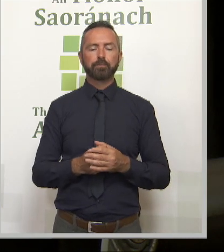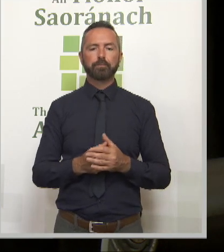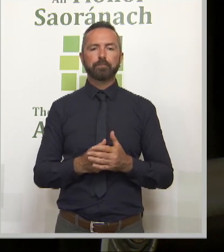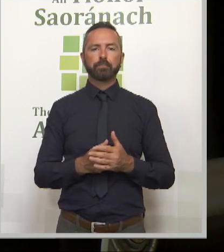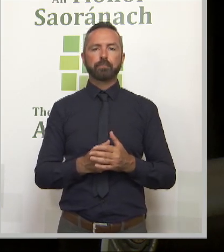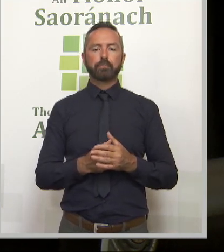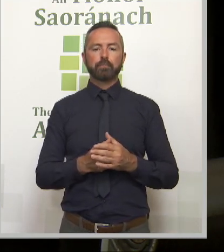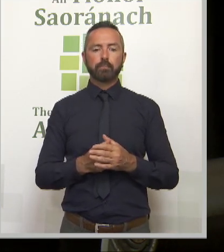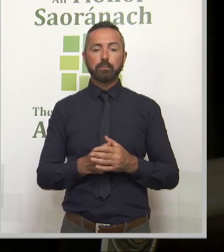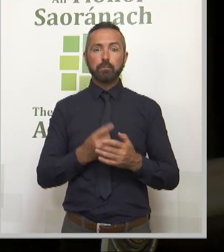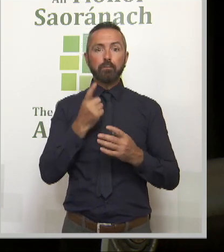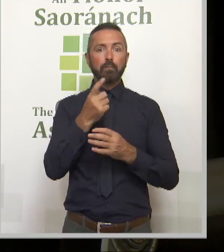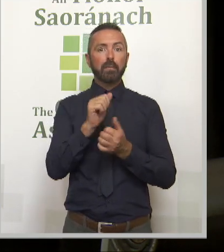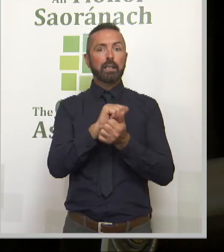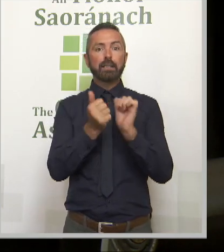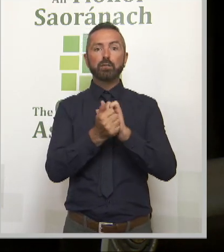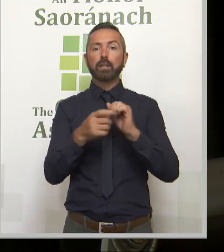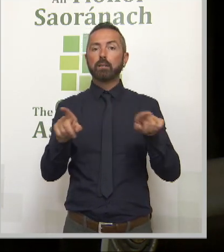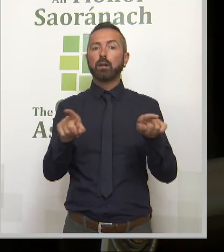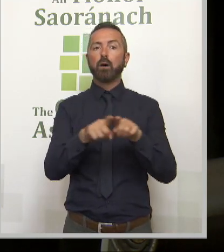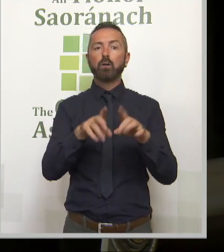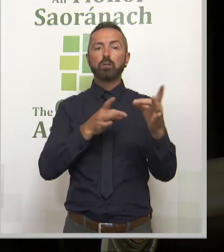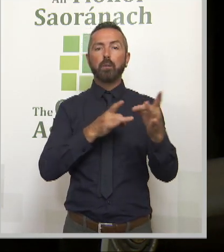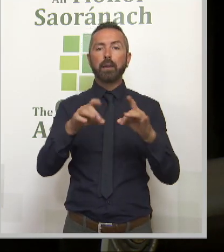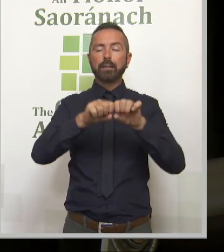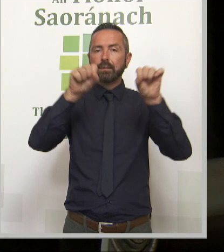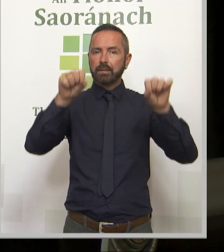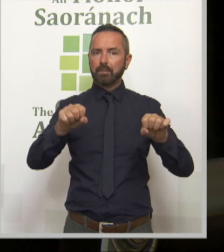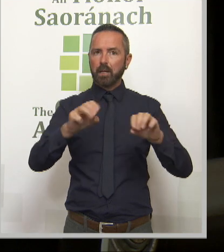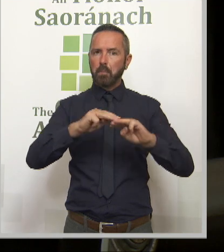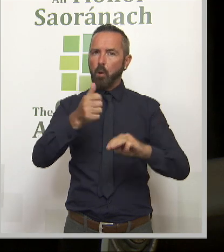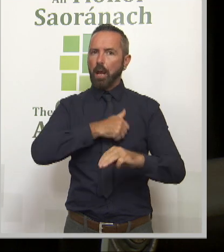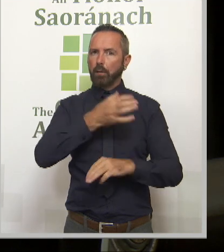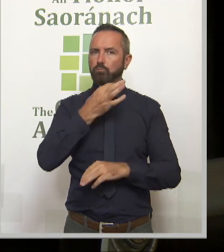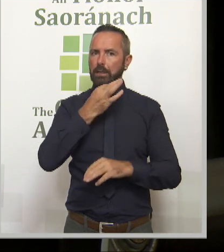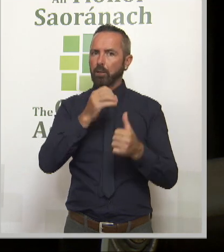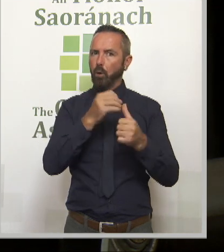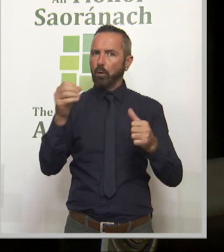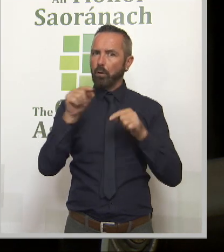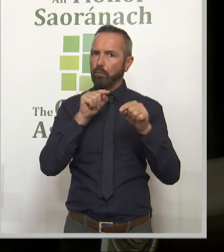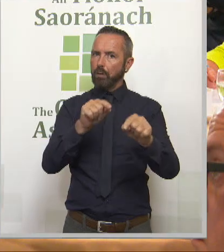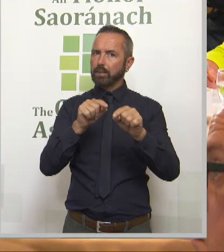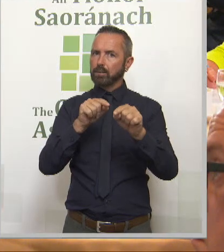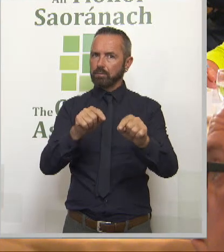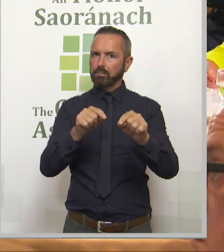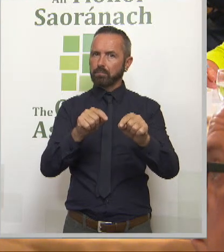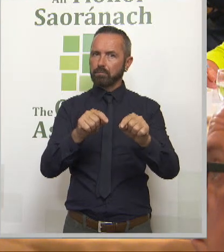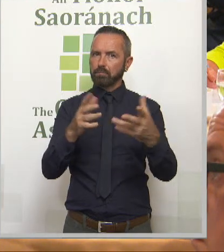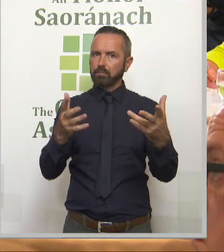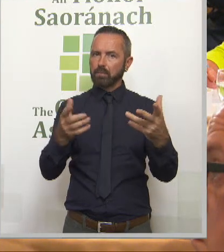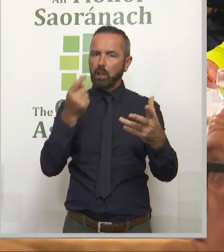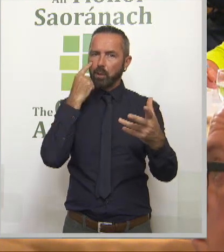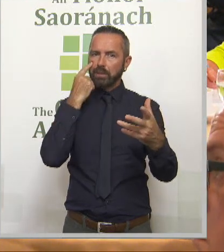And these changes can also make our systems more susceptible to the other threats. So we're seeing that